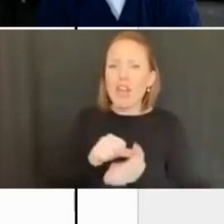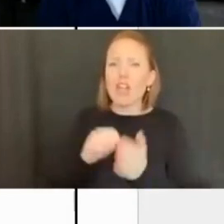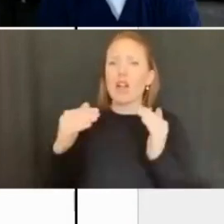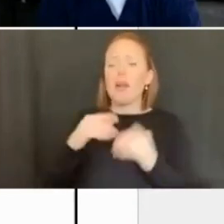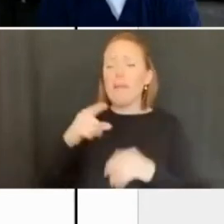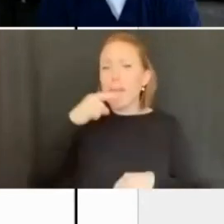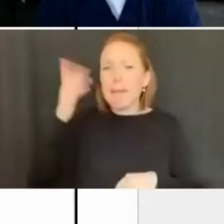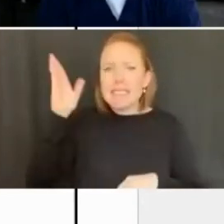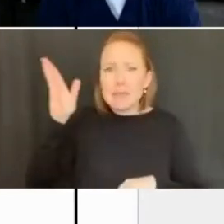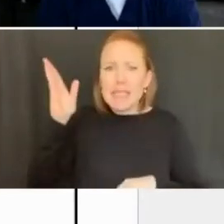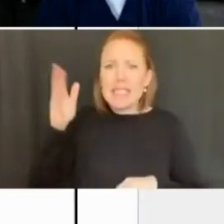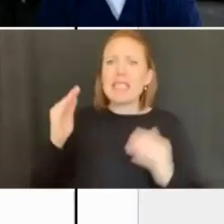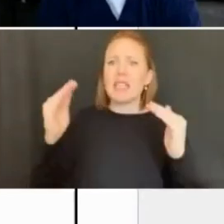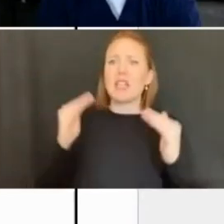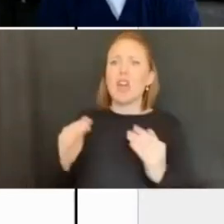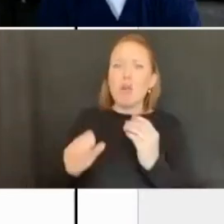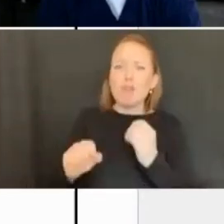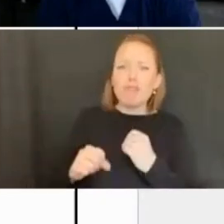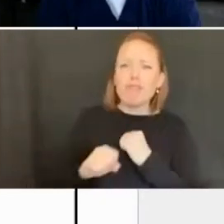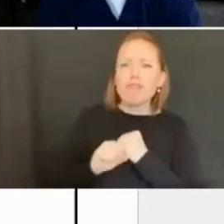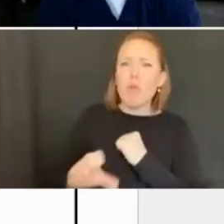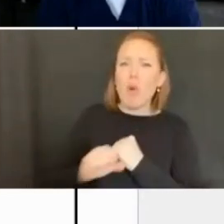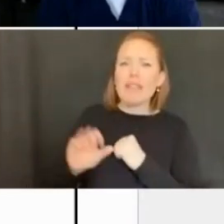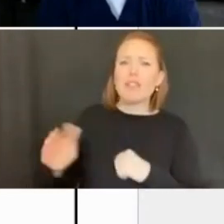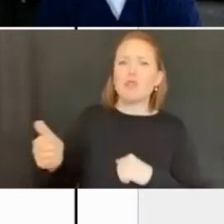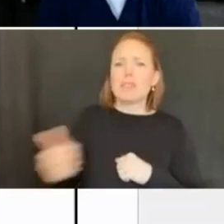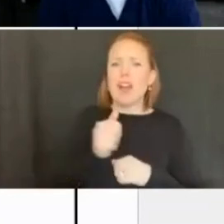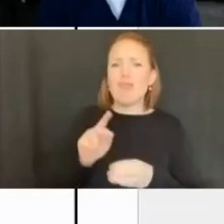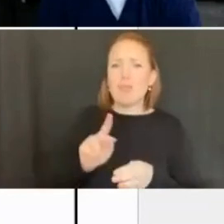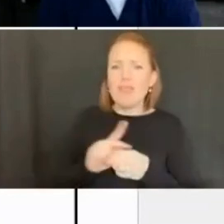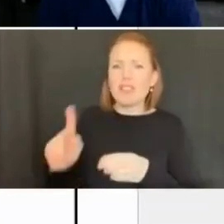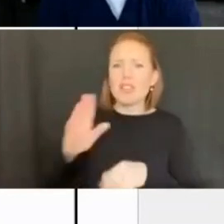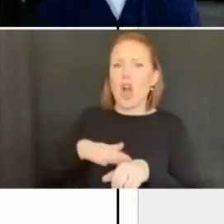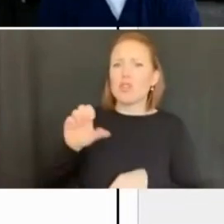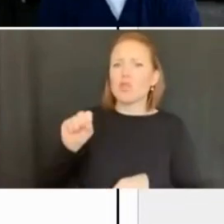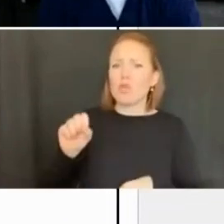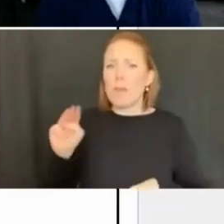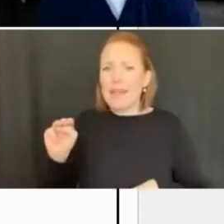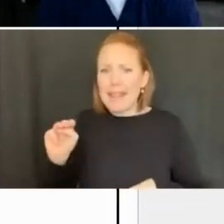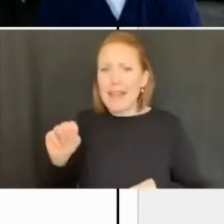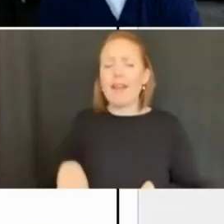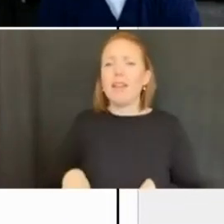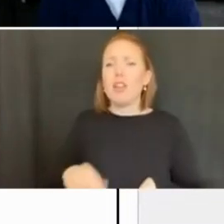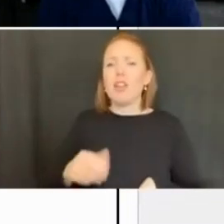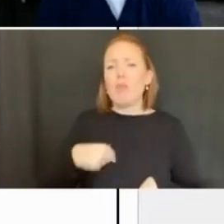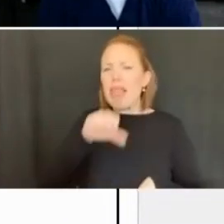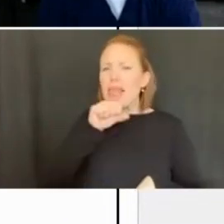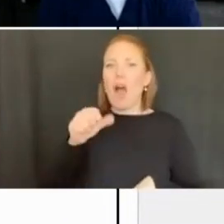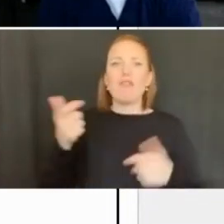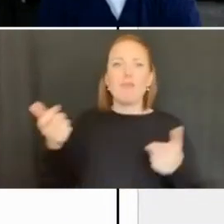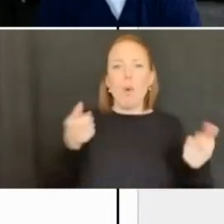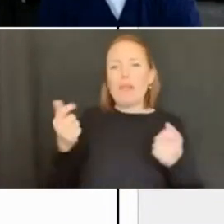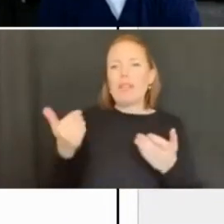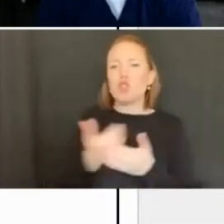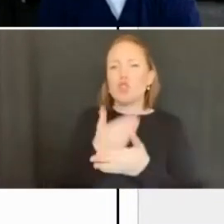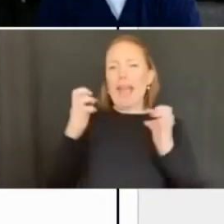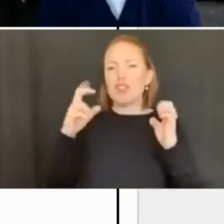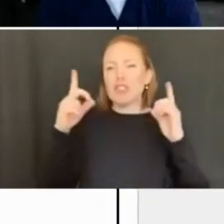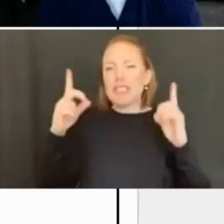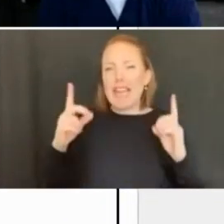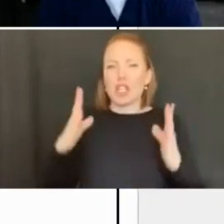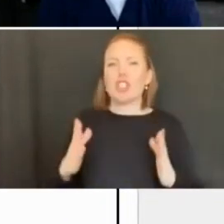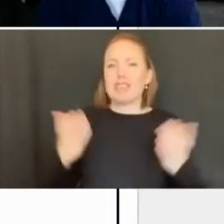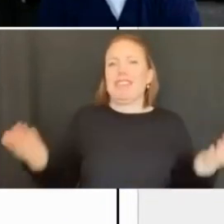promoting yourself professionally on social media. We'd love to give new educators to the Rubin community. That is a Google